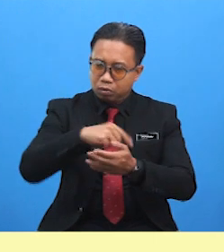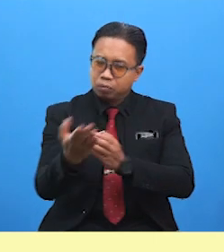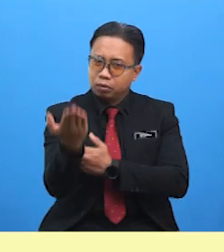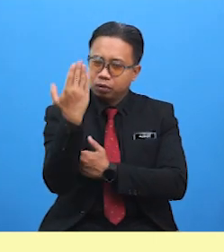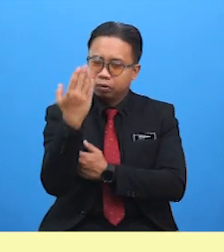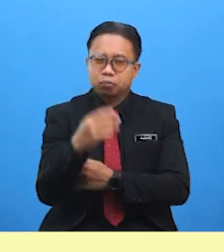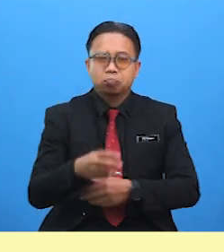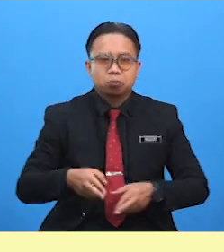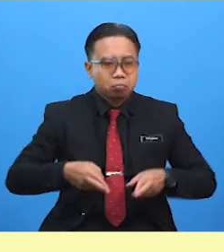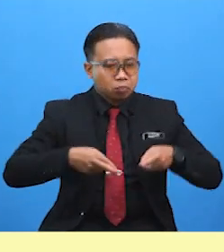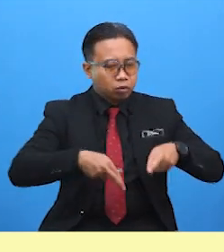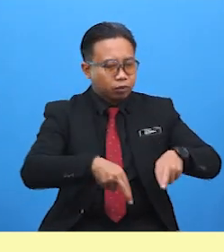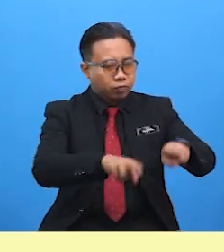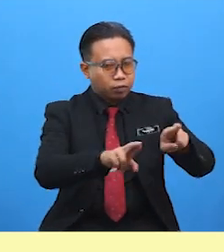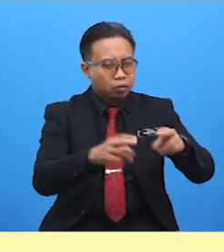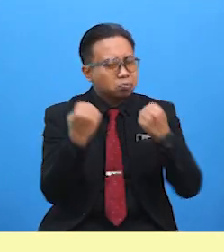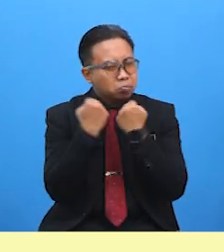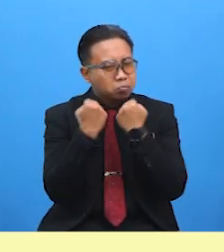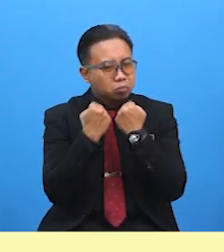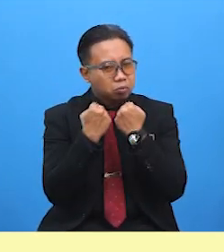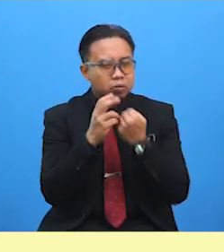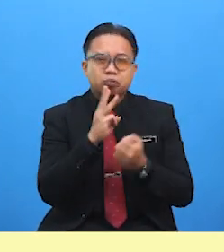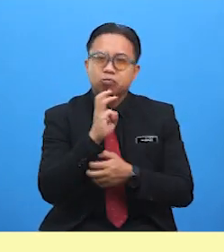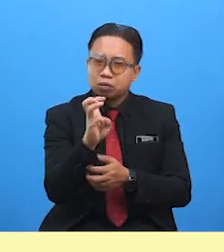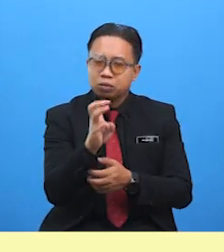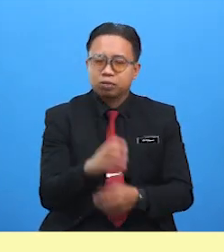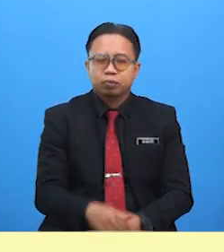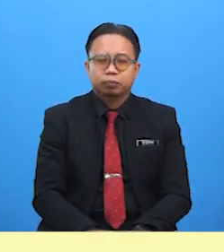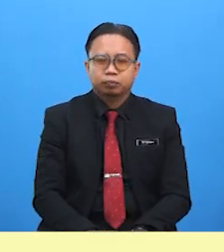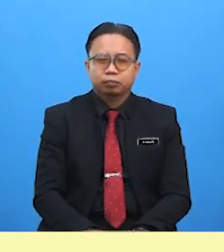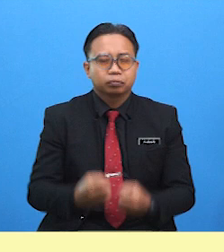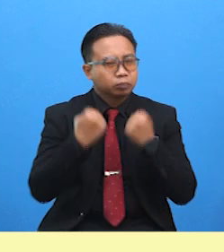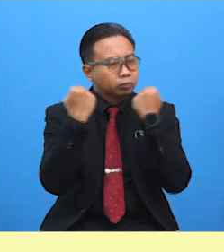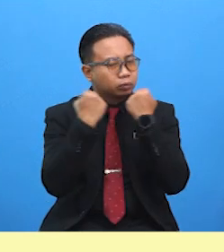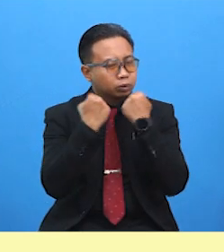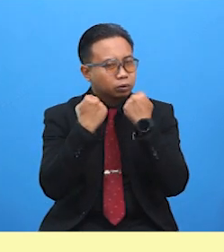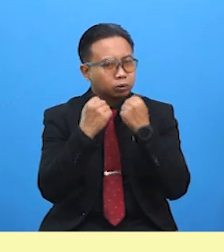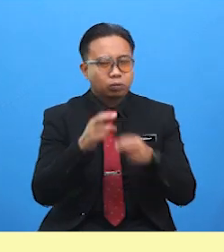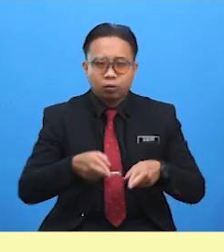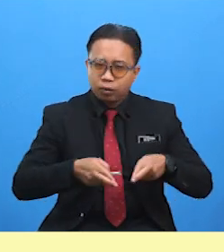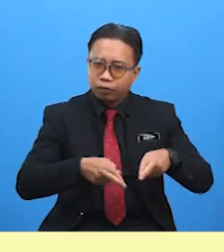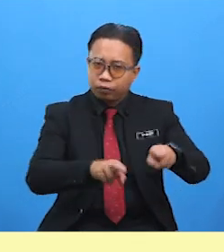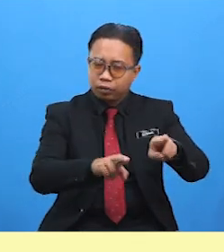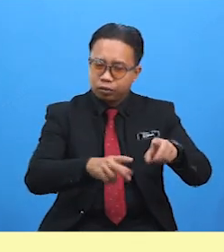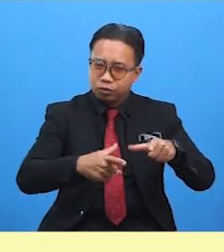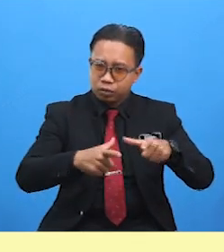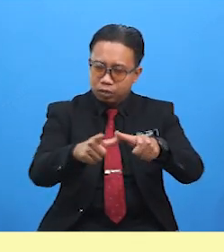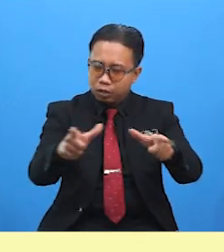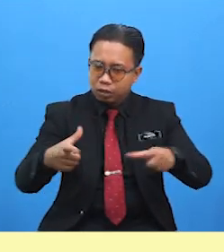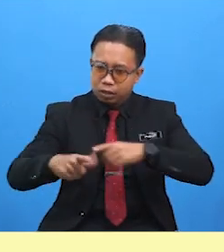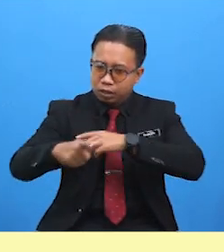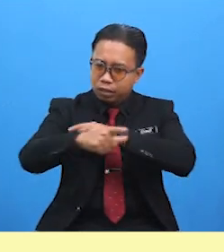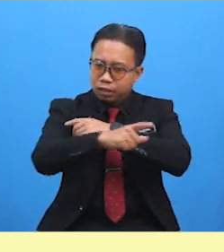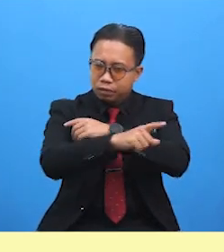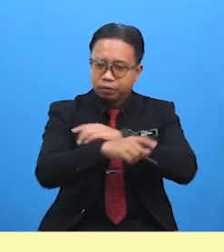has frozen over. If you live somewhere cold, rivers lakes, and other bodies of water